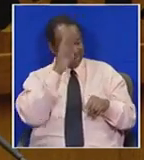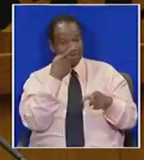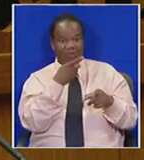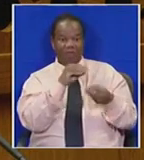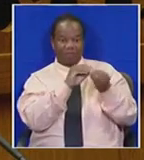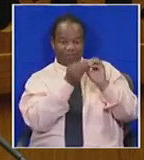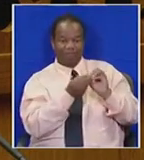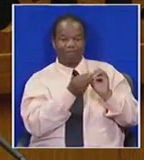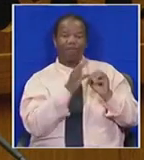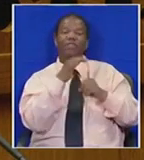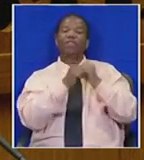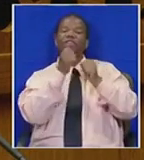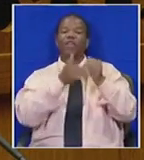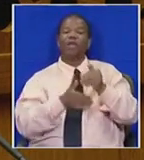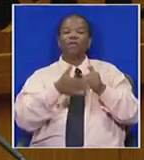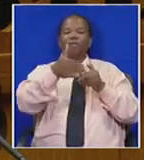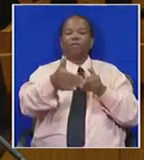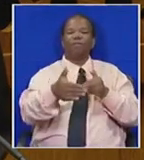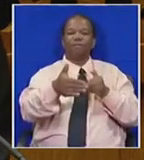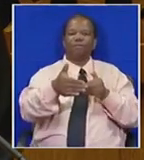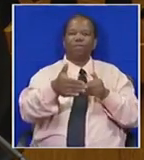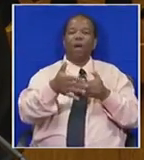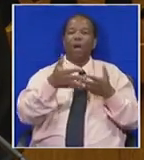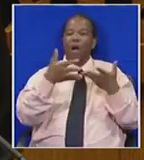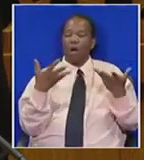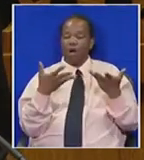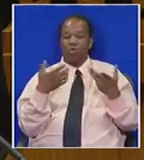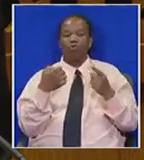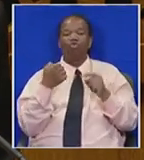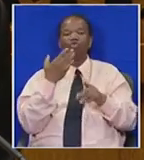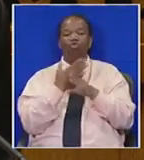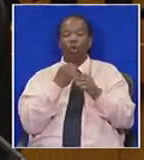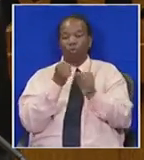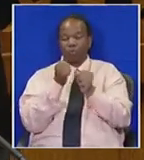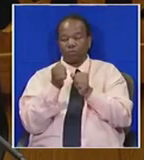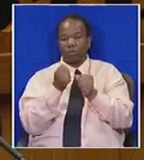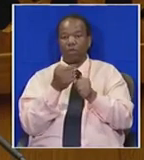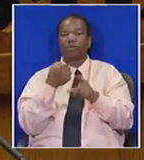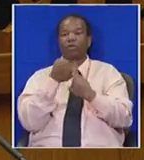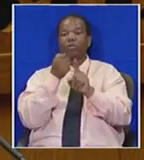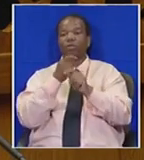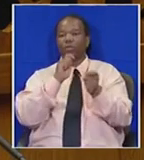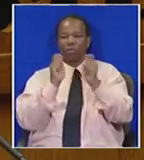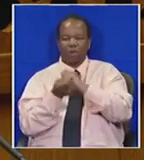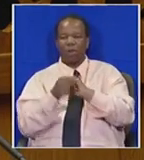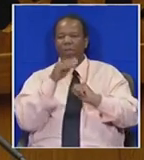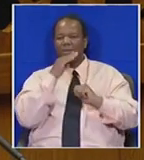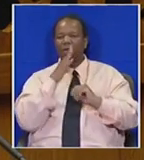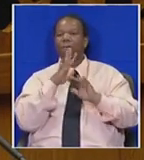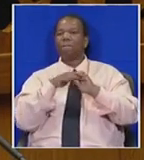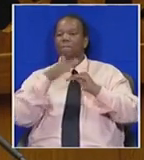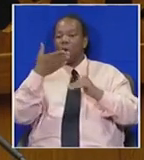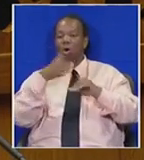year ahead, to drive job creation and radical economic transformation, we will focus on expanding our infrastructure,